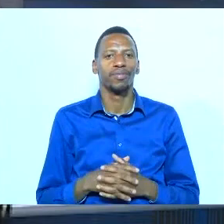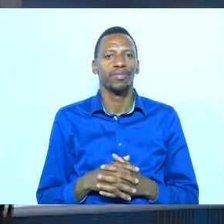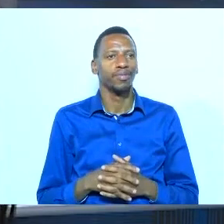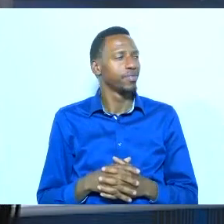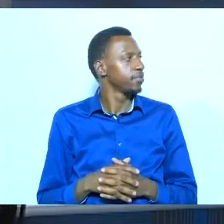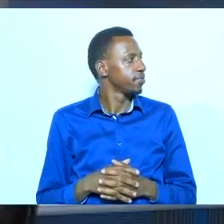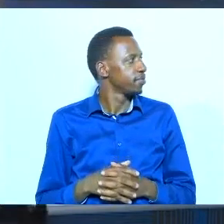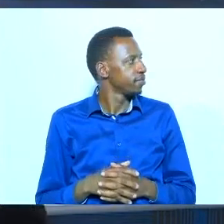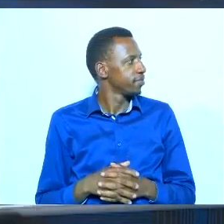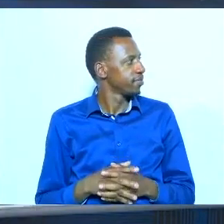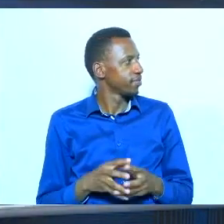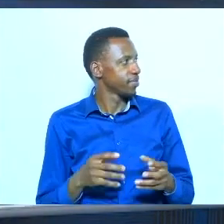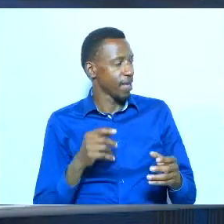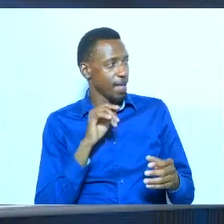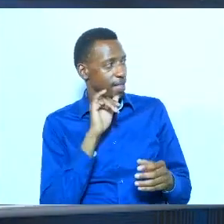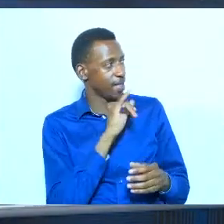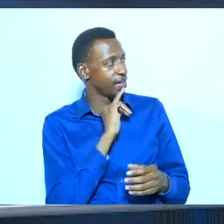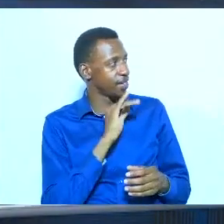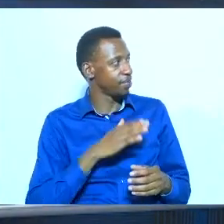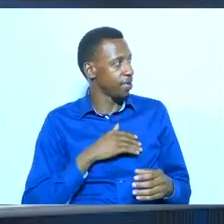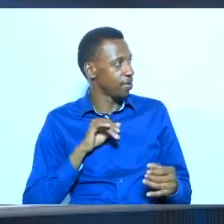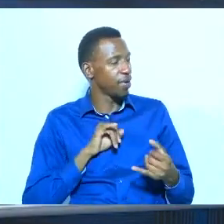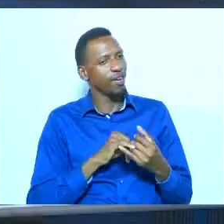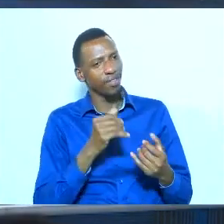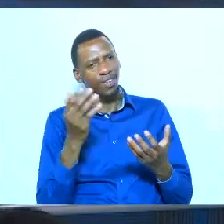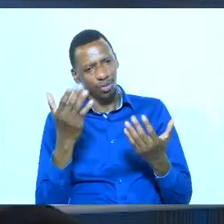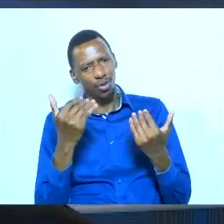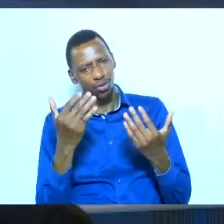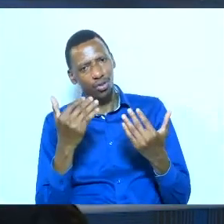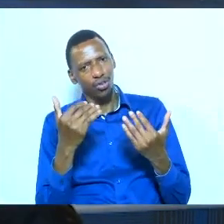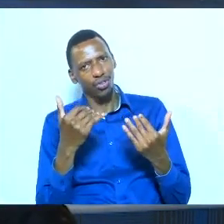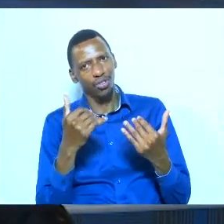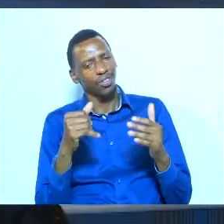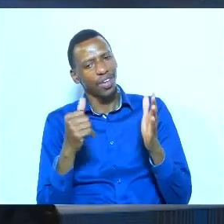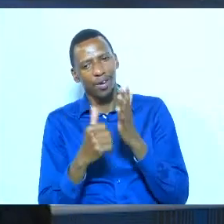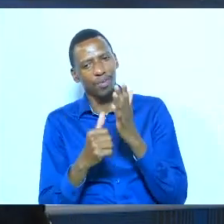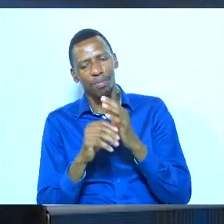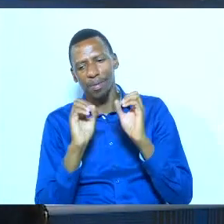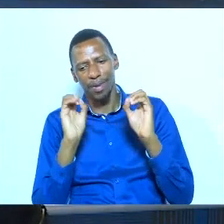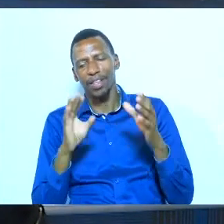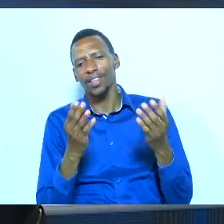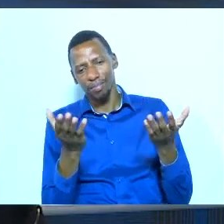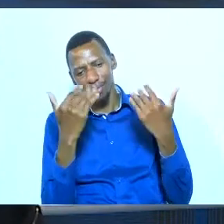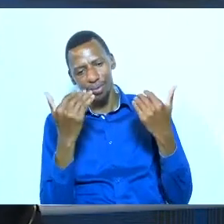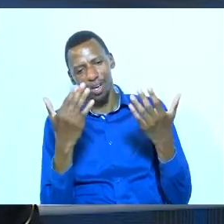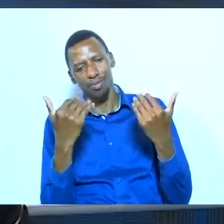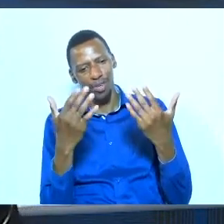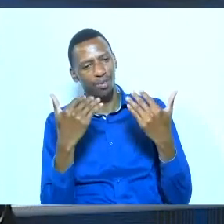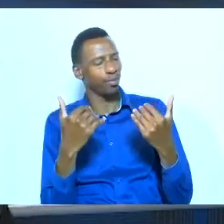That is the one. Njo tu mpaka hapa, hakuna kesi.